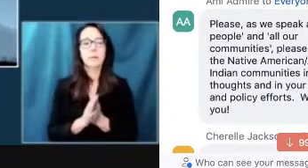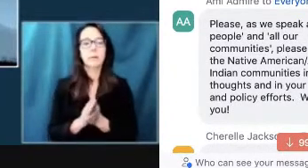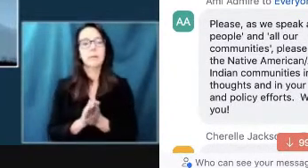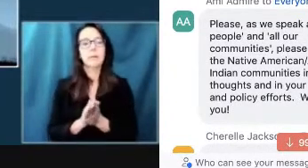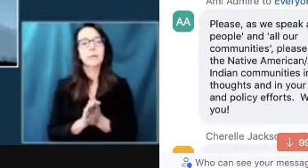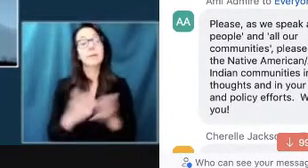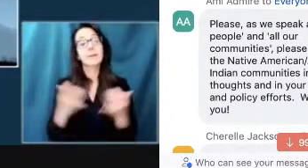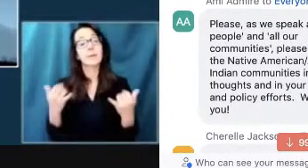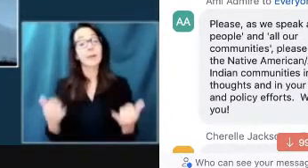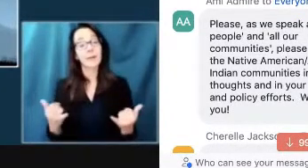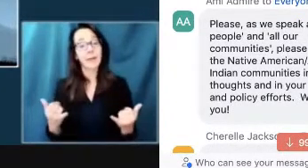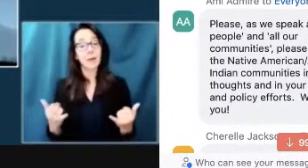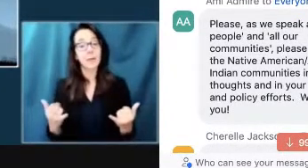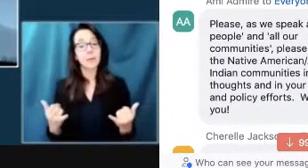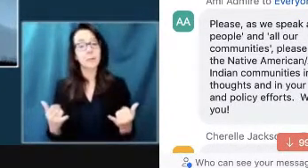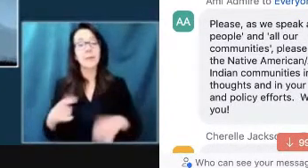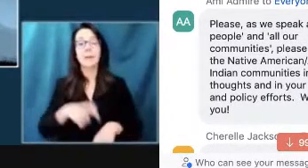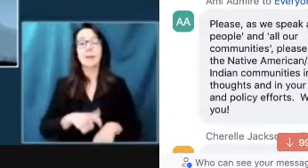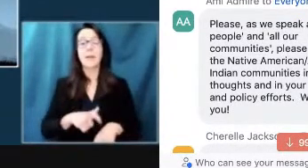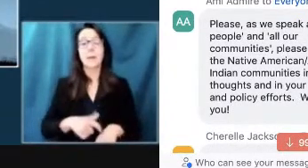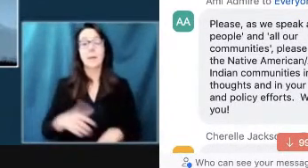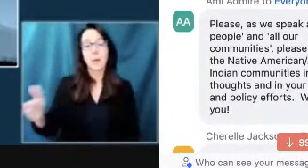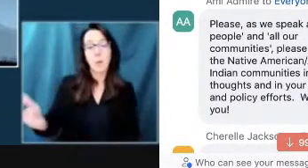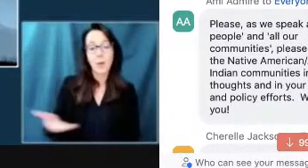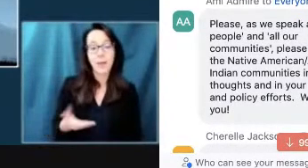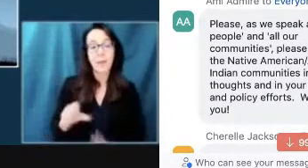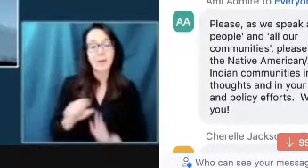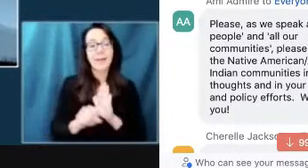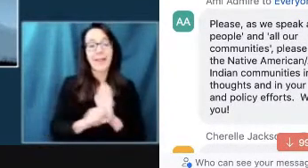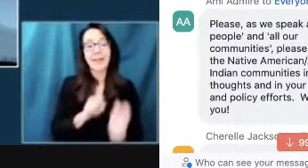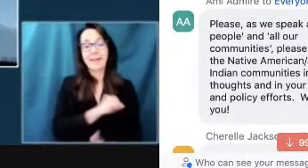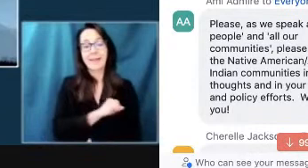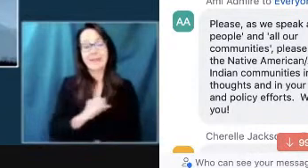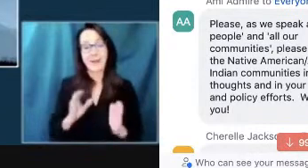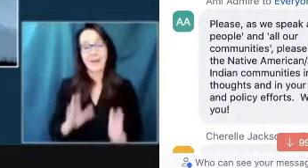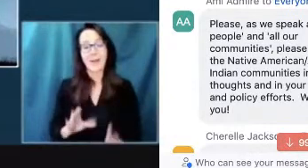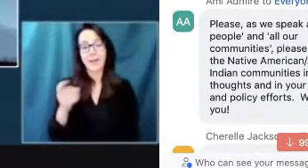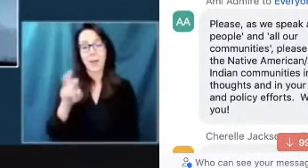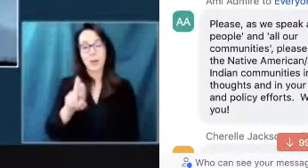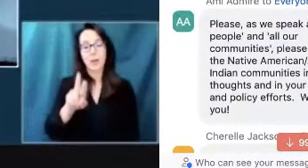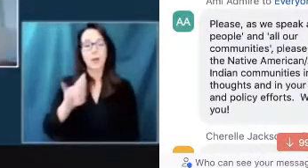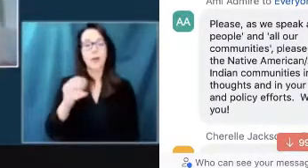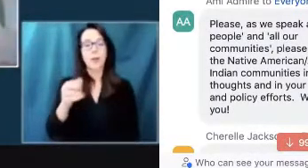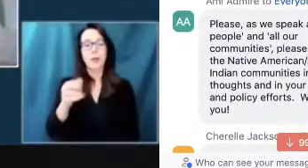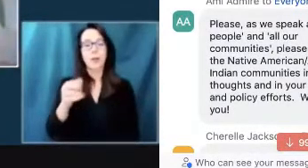Now it is time to welcome State Senator Dr. Richard Pan.